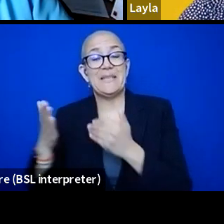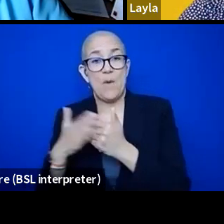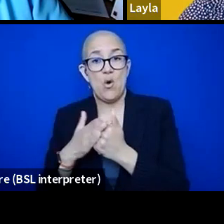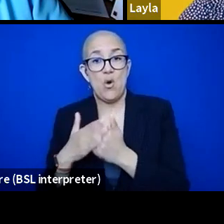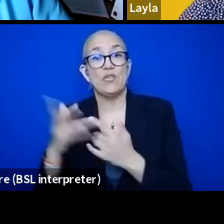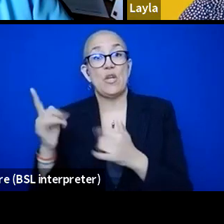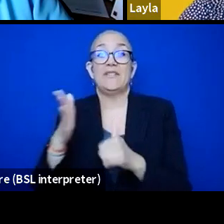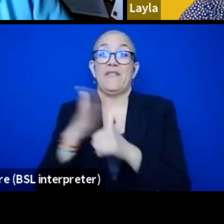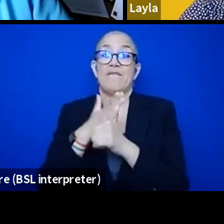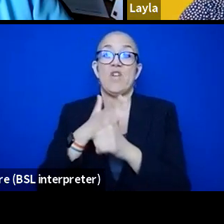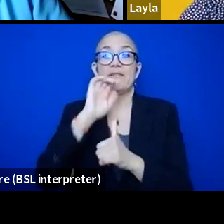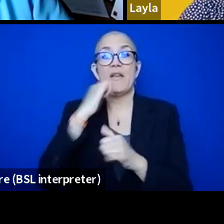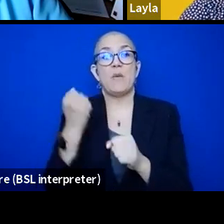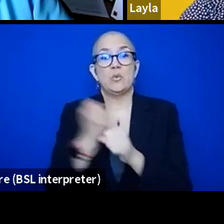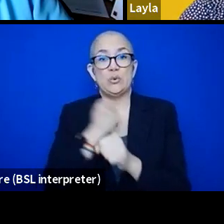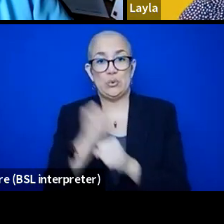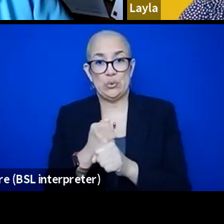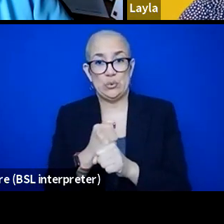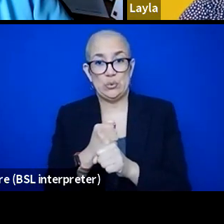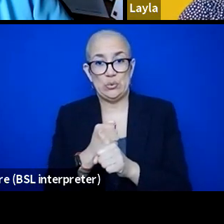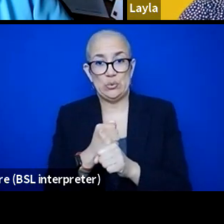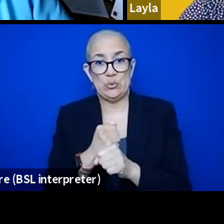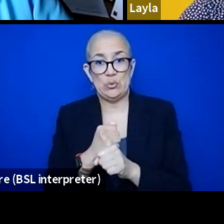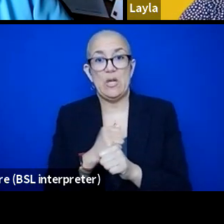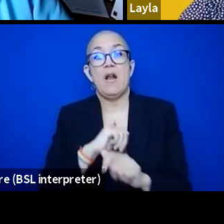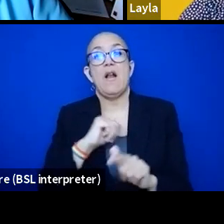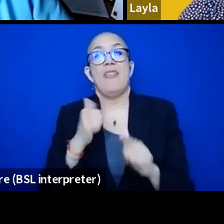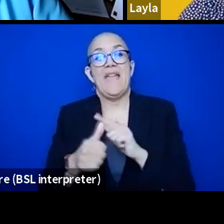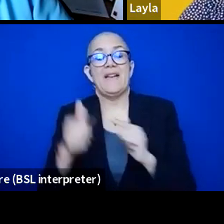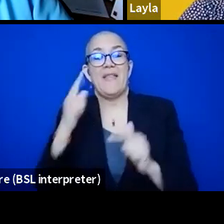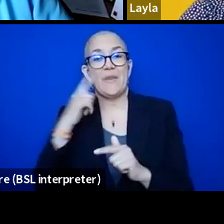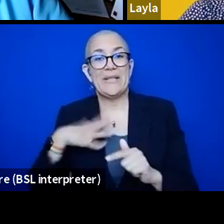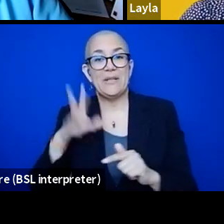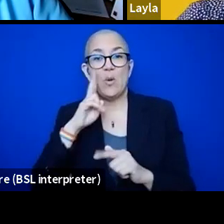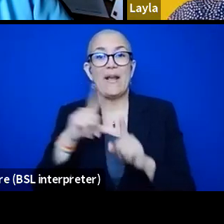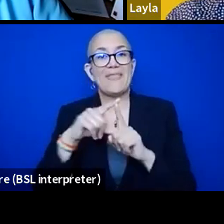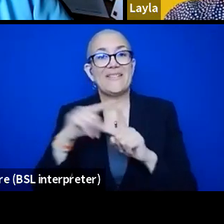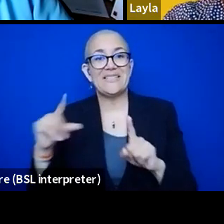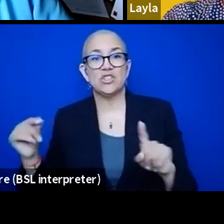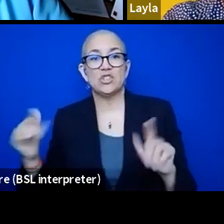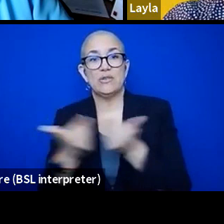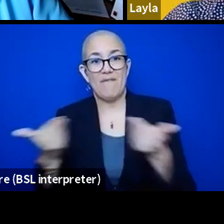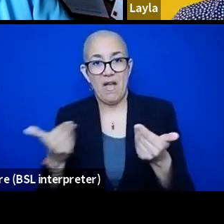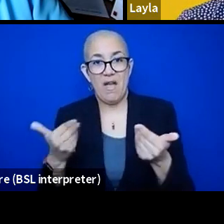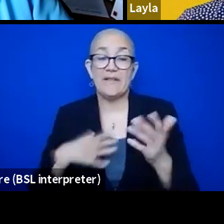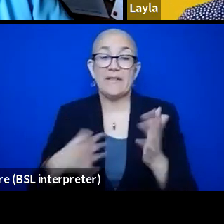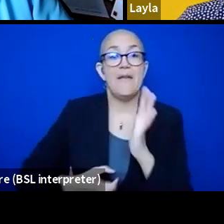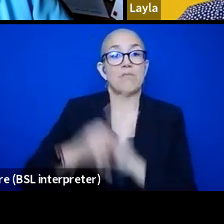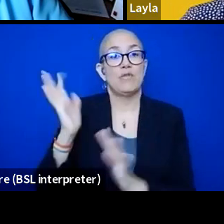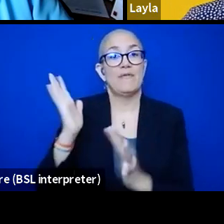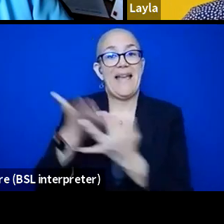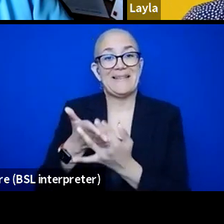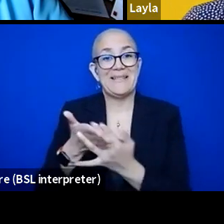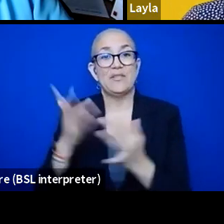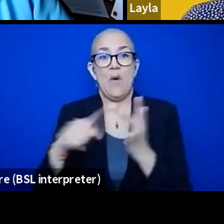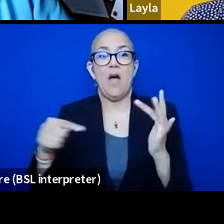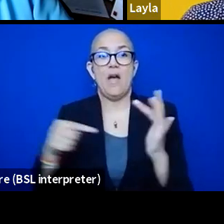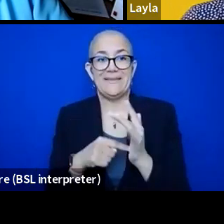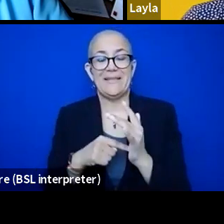first thing I'd do. And then I think we've got to look at the digital divide. improving access to IT is going to